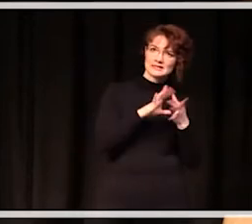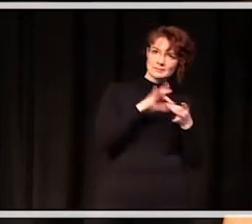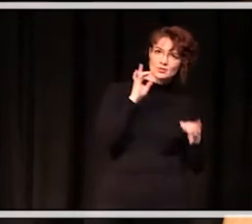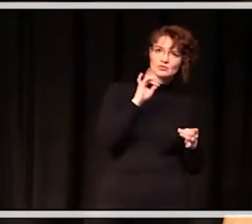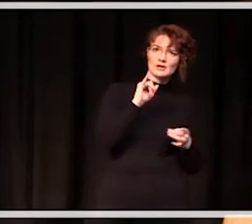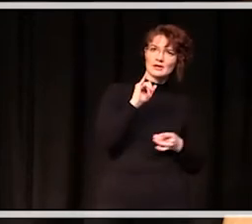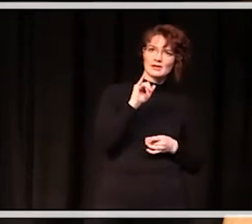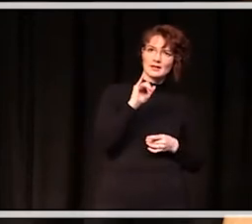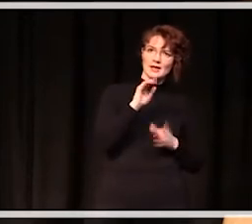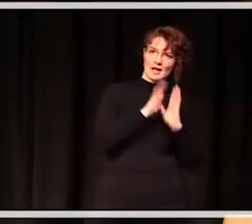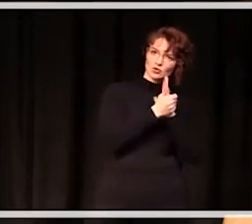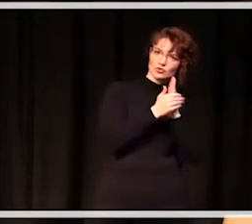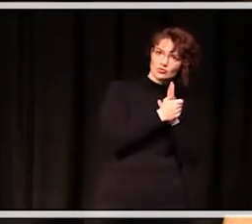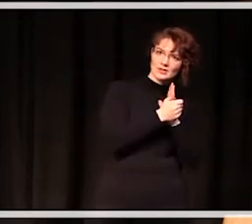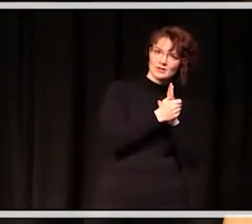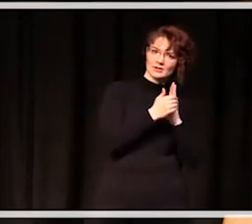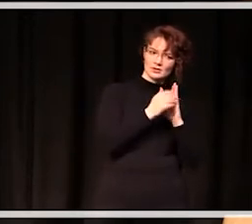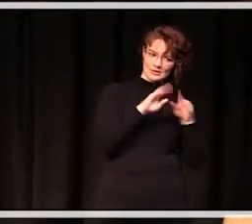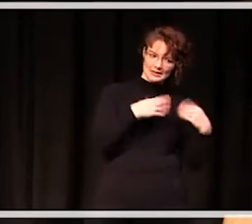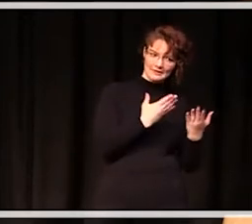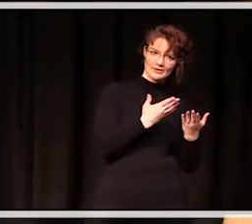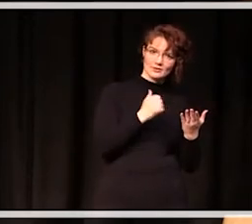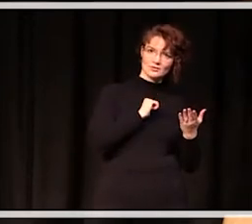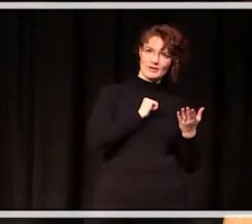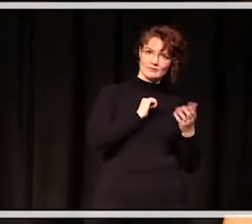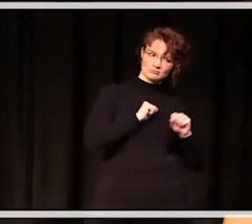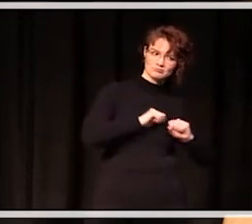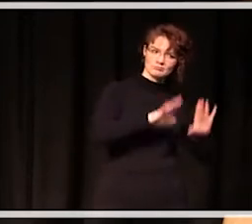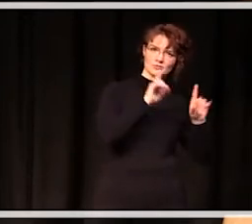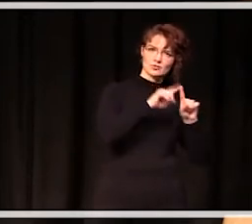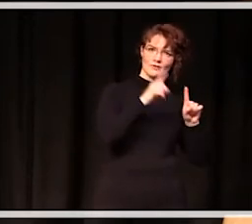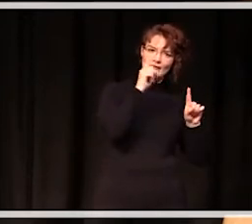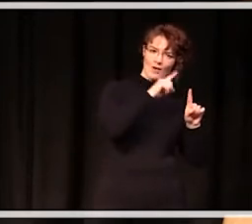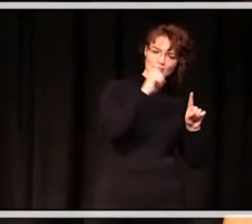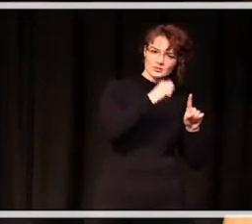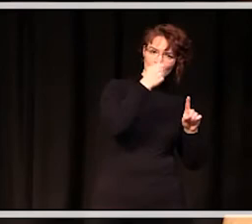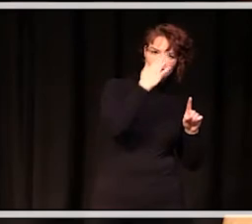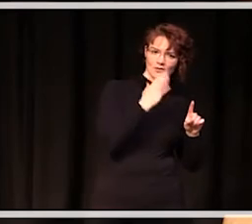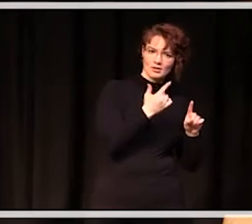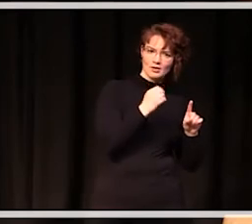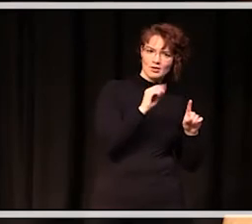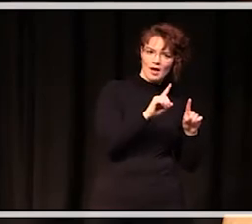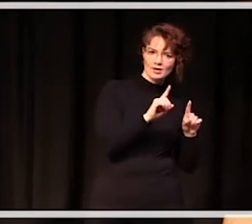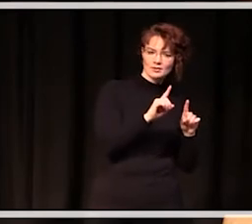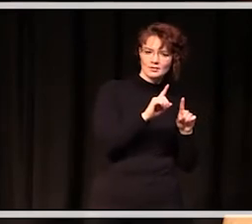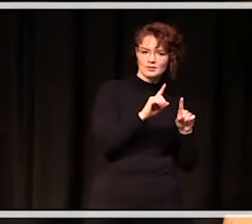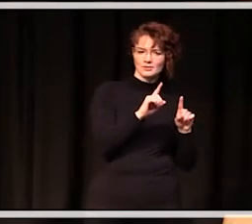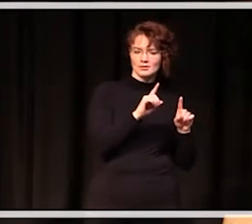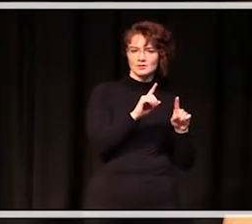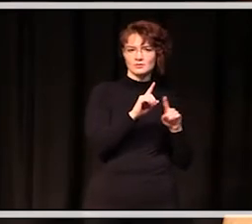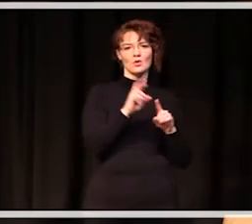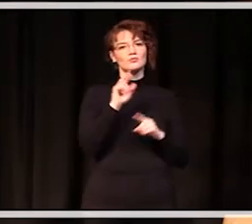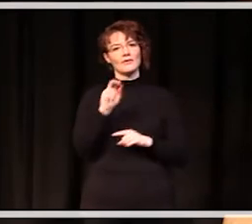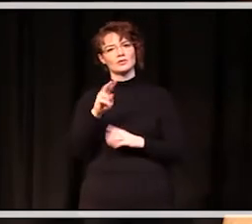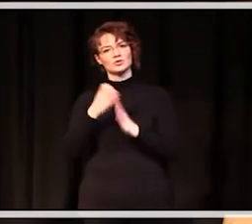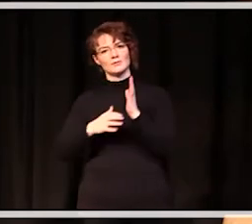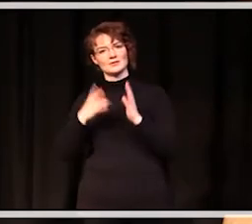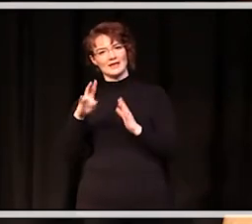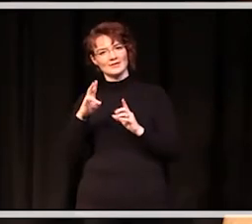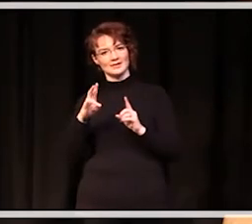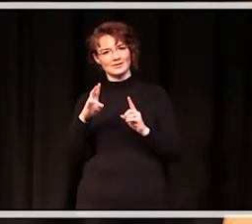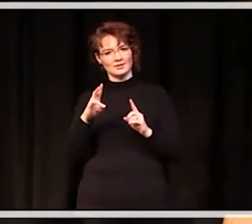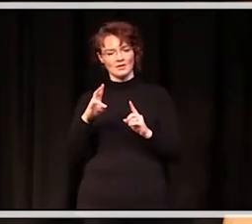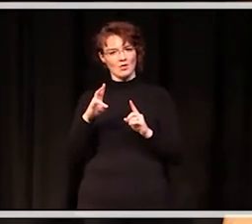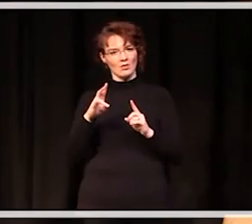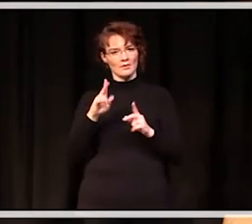adultery. You belong to Me and you're giving yourself to false gods. And we need to think that in Revelation chapter 17, they belong to